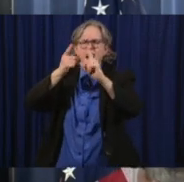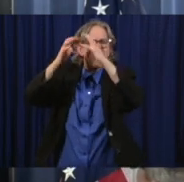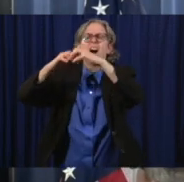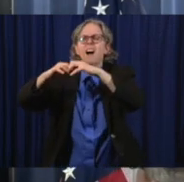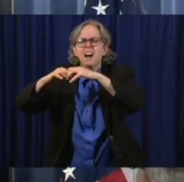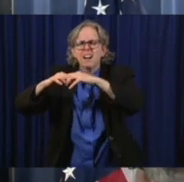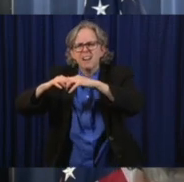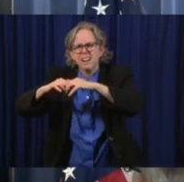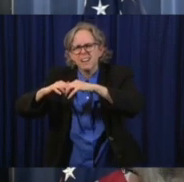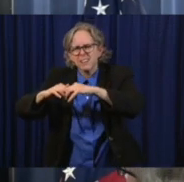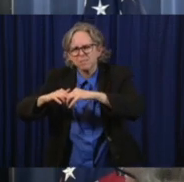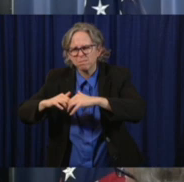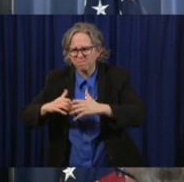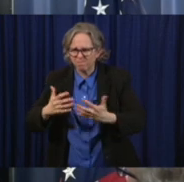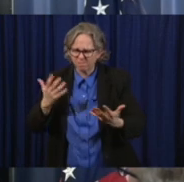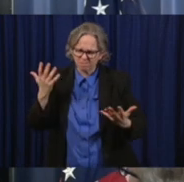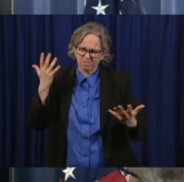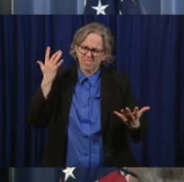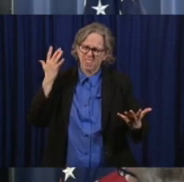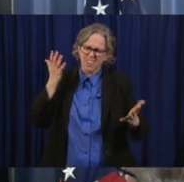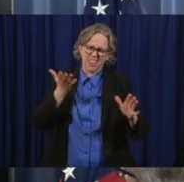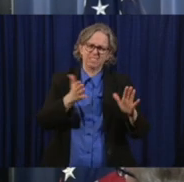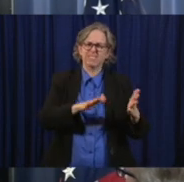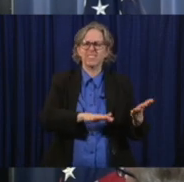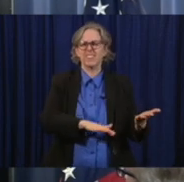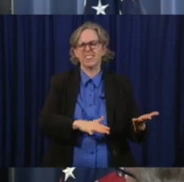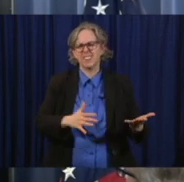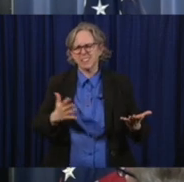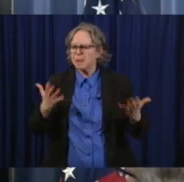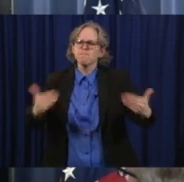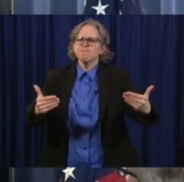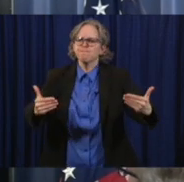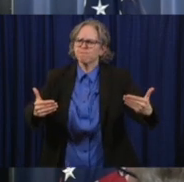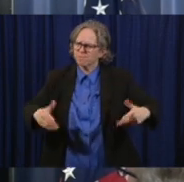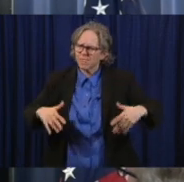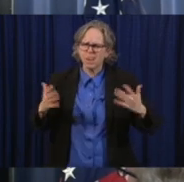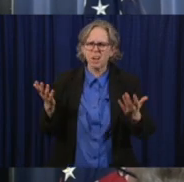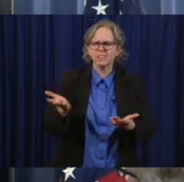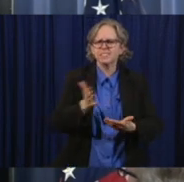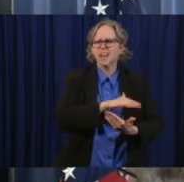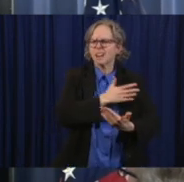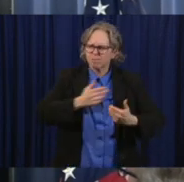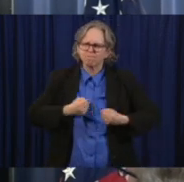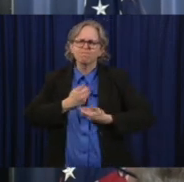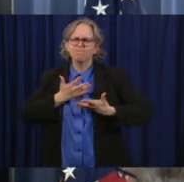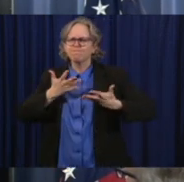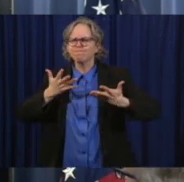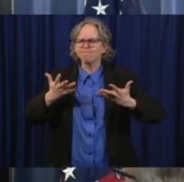Yeah.